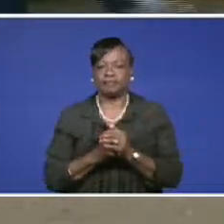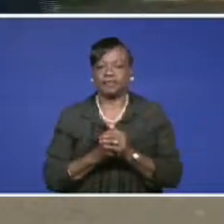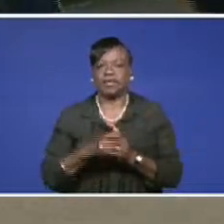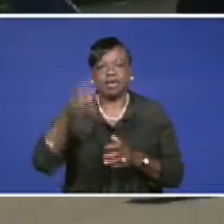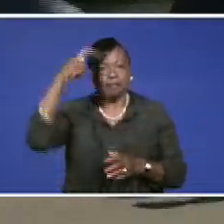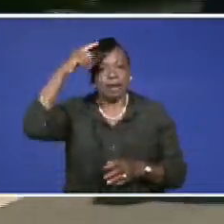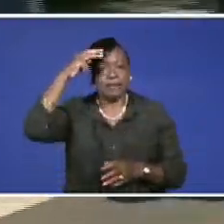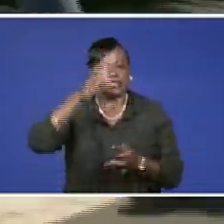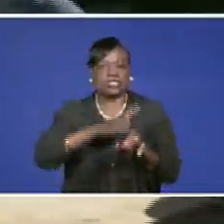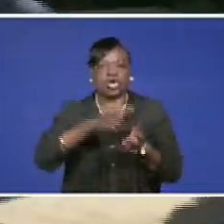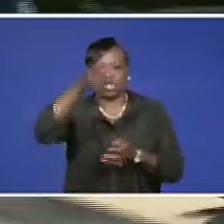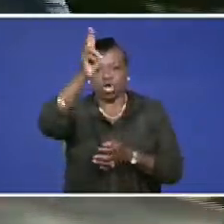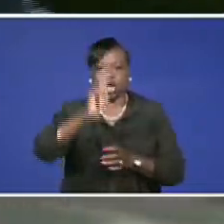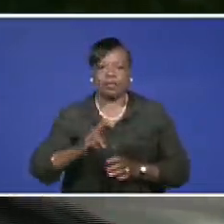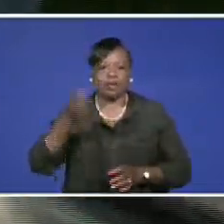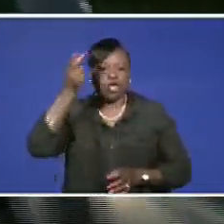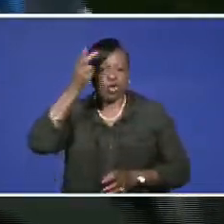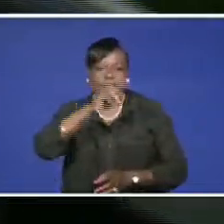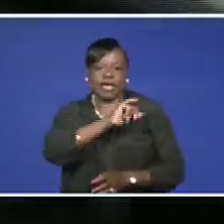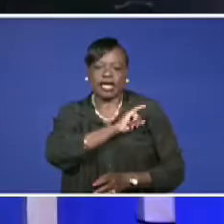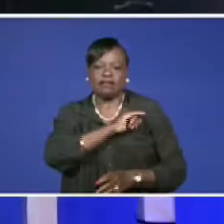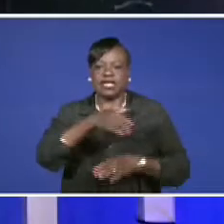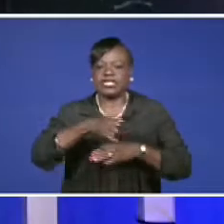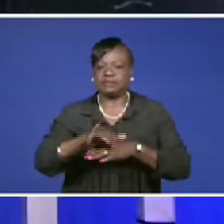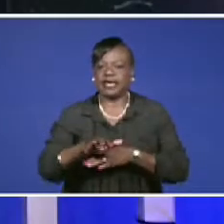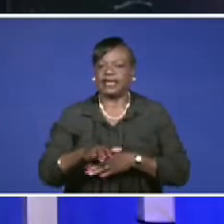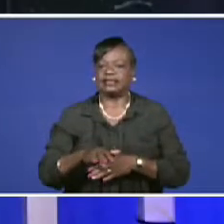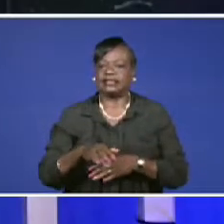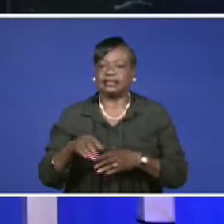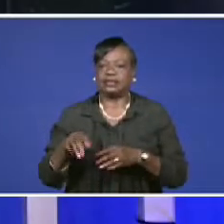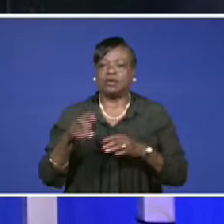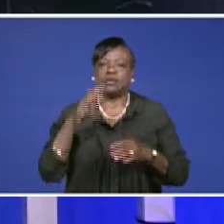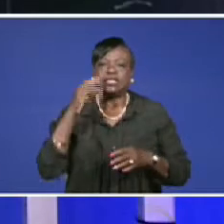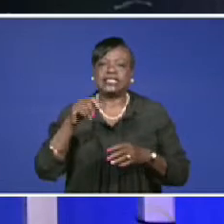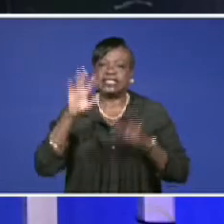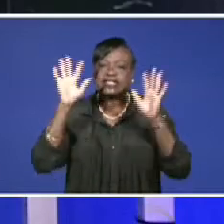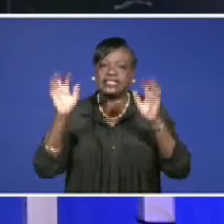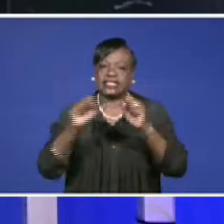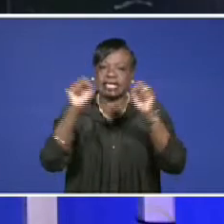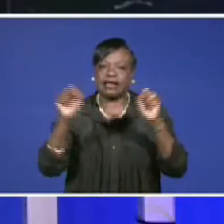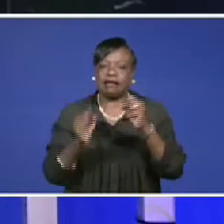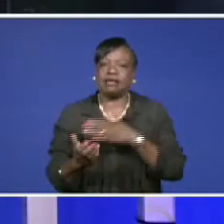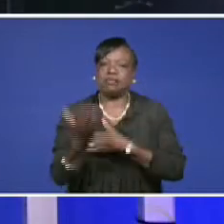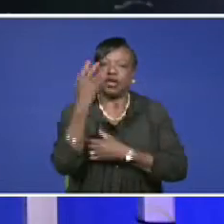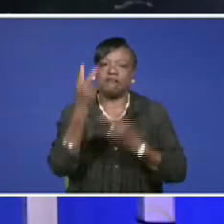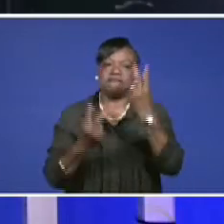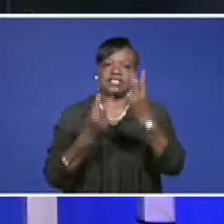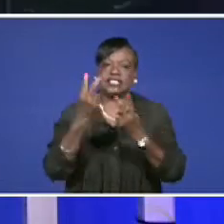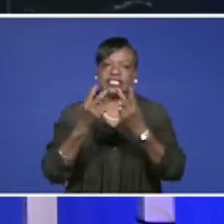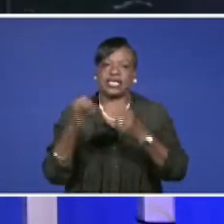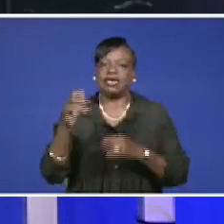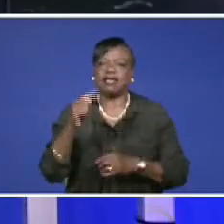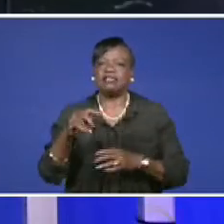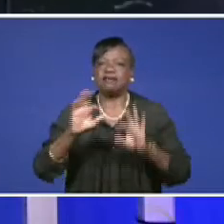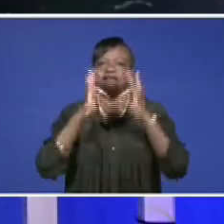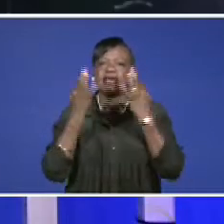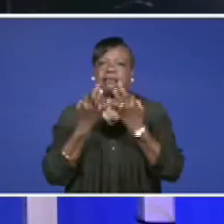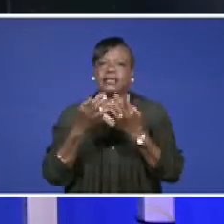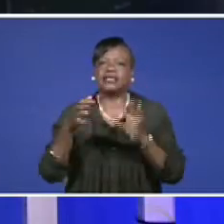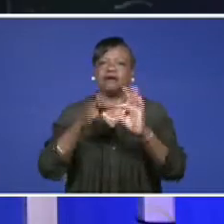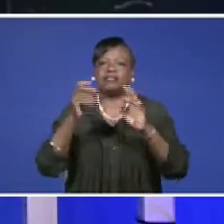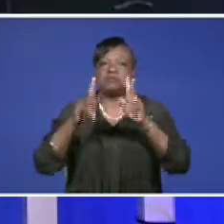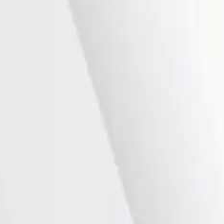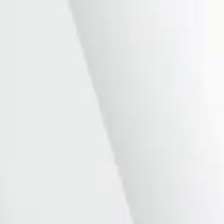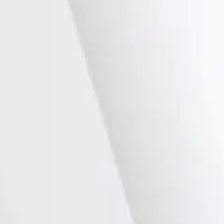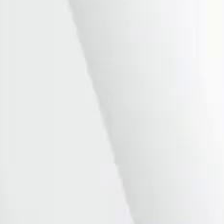Prime Minister Dr. the Honorable Hubert Minnis spent Saturday morning visiting the families of those who died on Friday's Randall